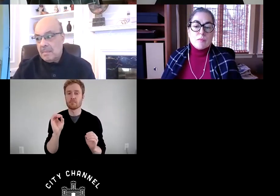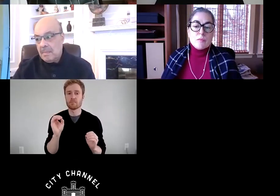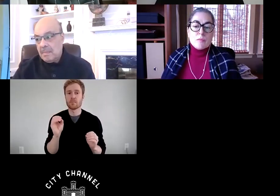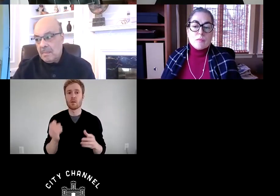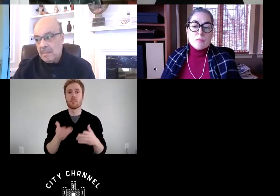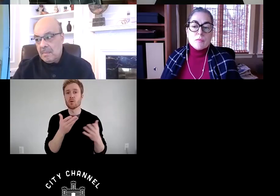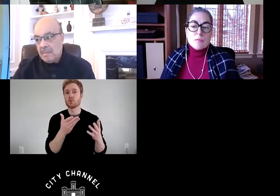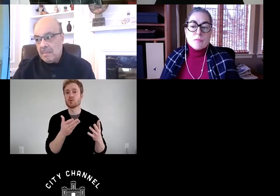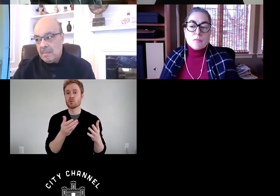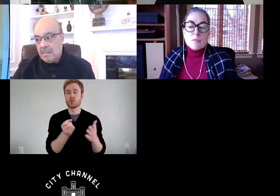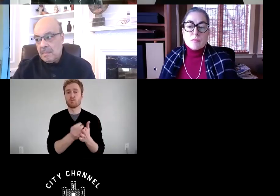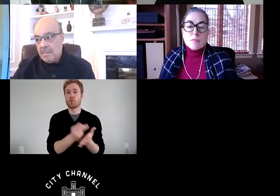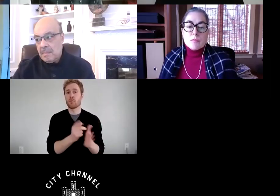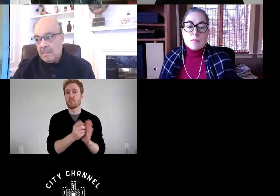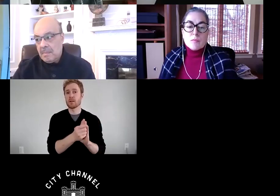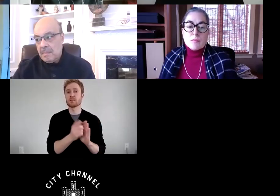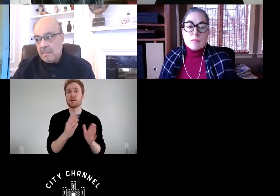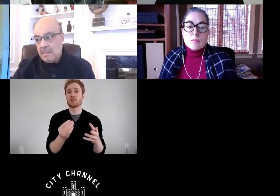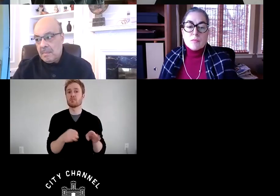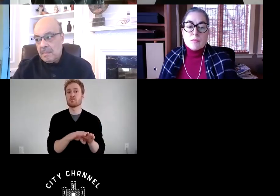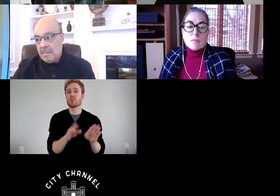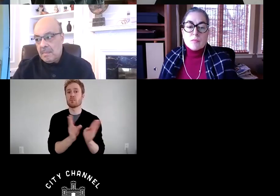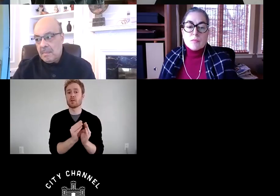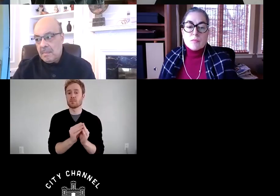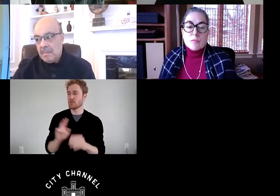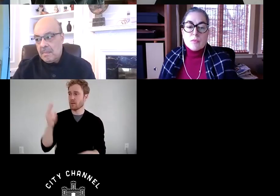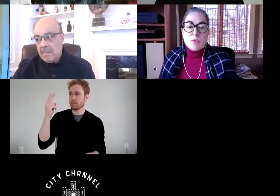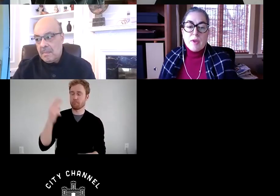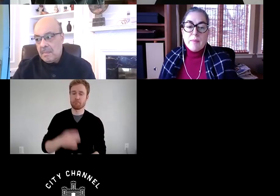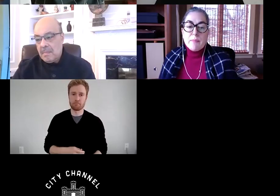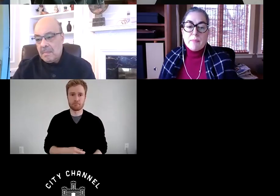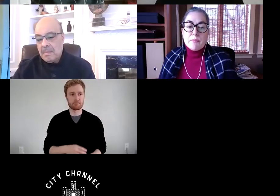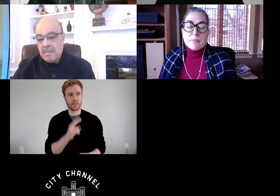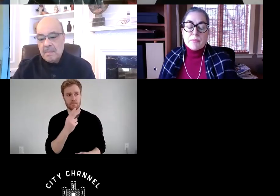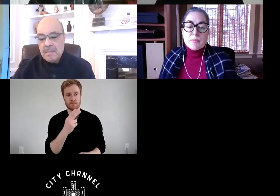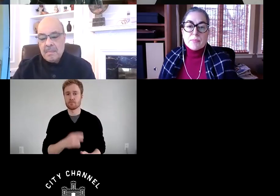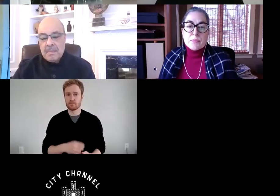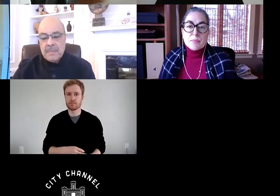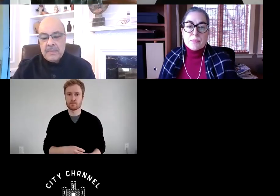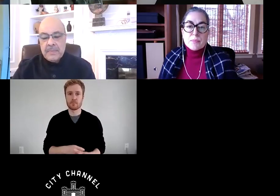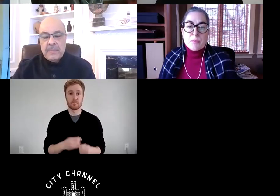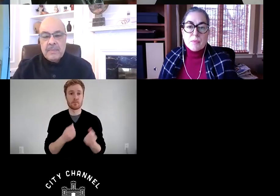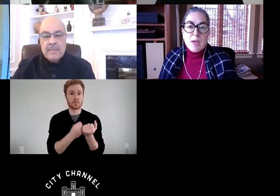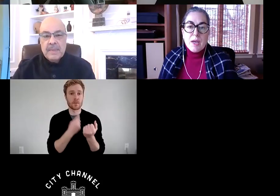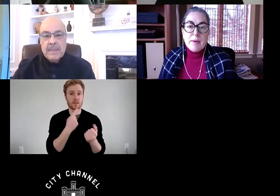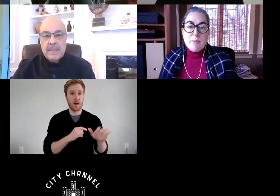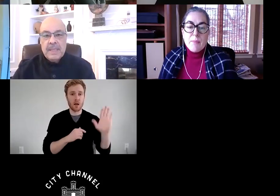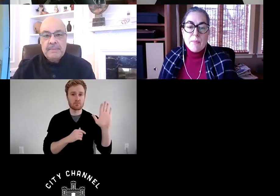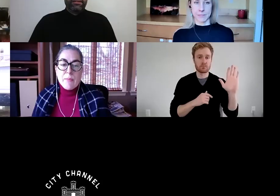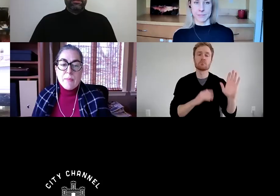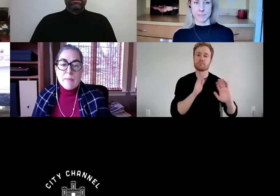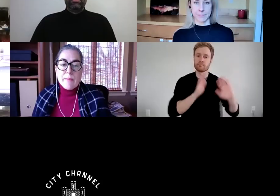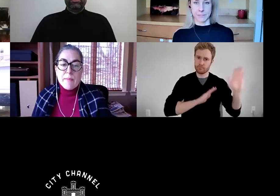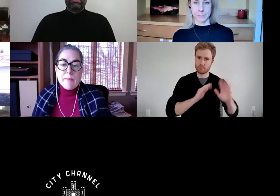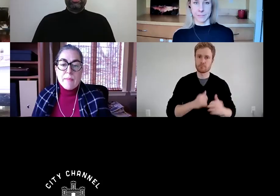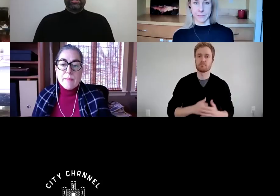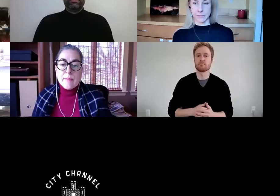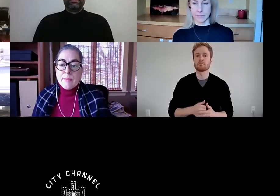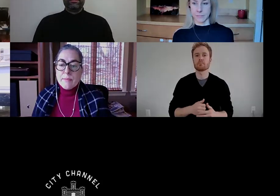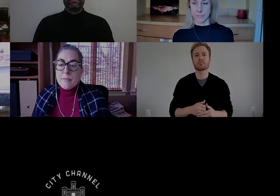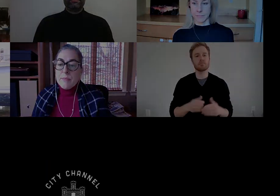pandemic. And I seconded the motion. Thank you. All those in favor say aye. Aye. Aye. Any